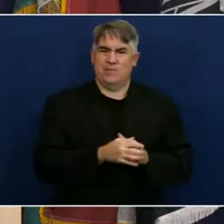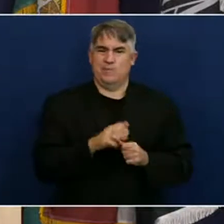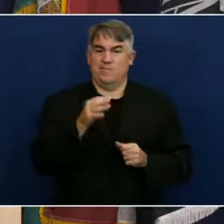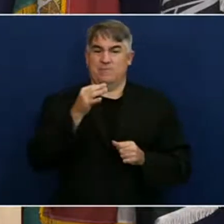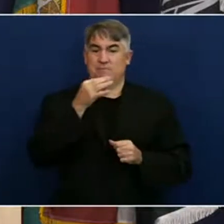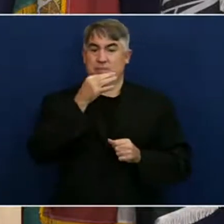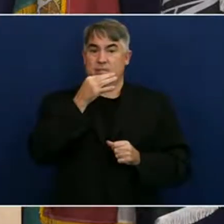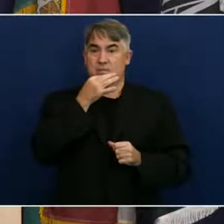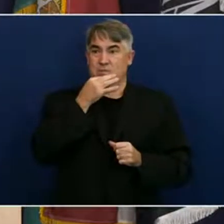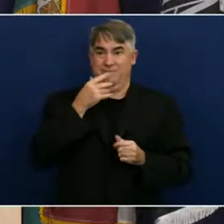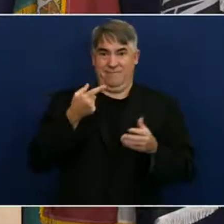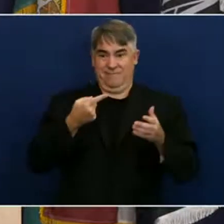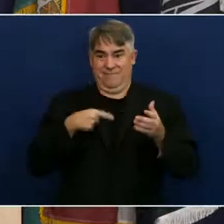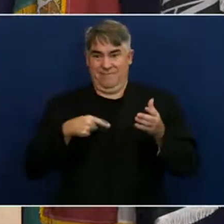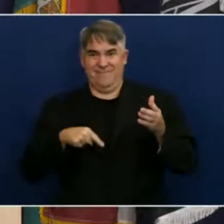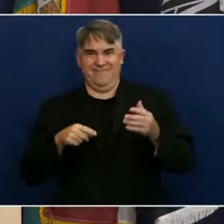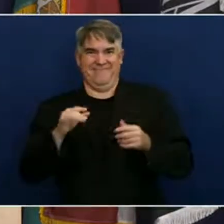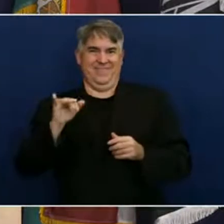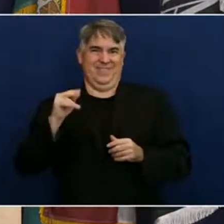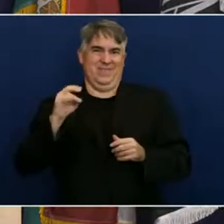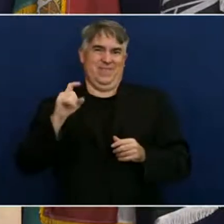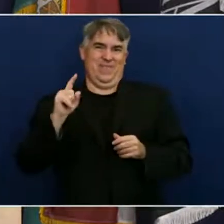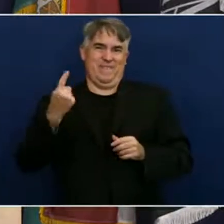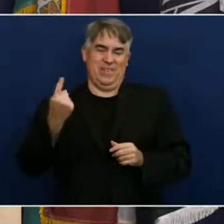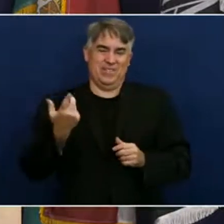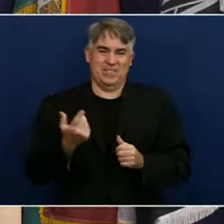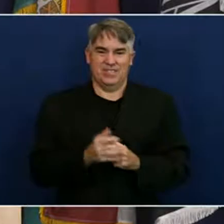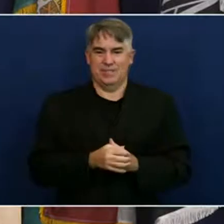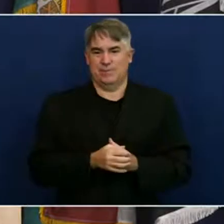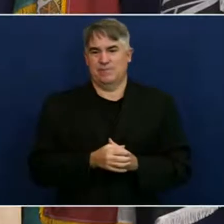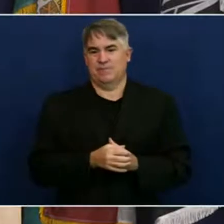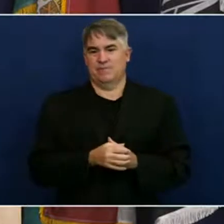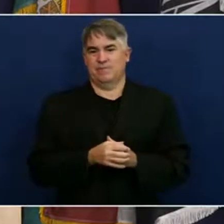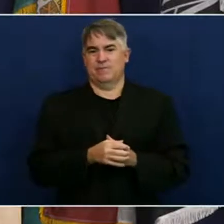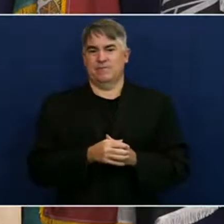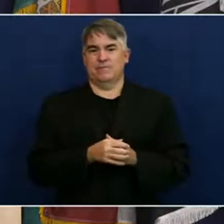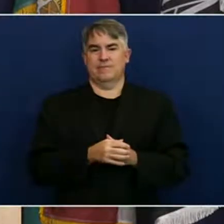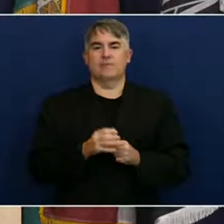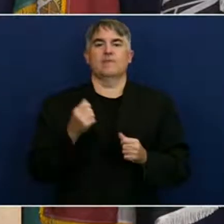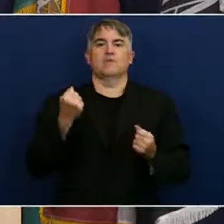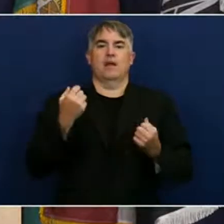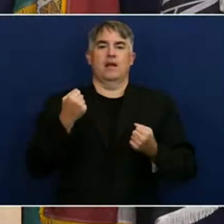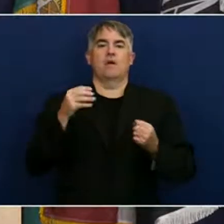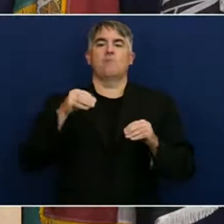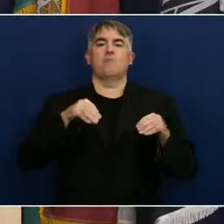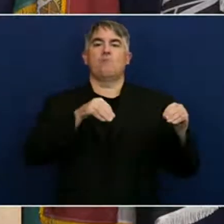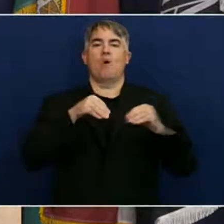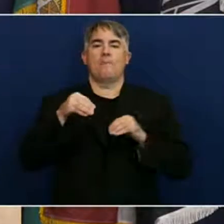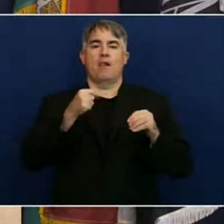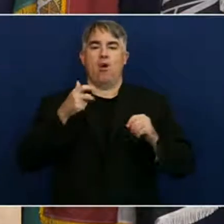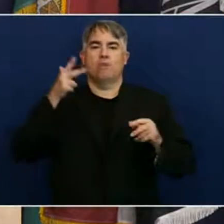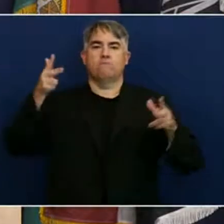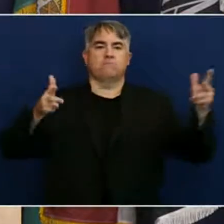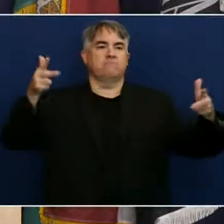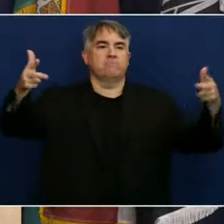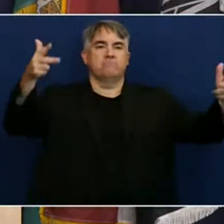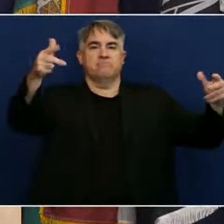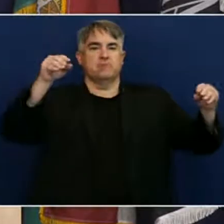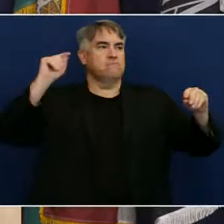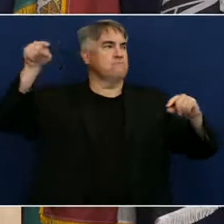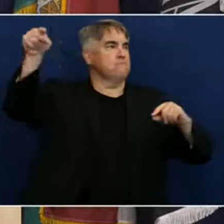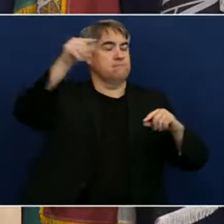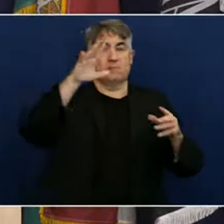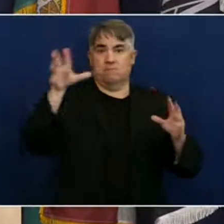kicked off to a strong start. We've already completed 15 mobile vaccine events that got shots in the arm of more